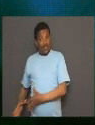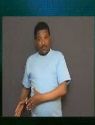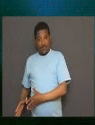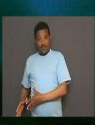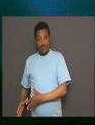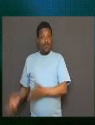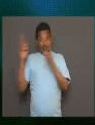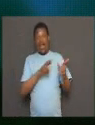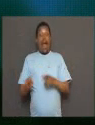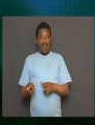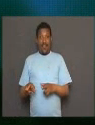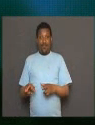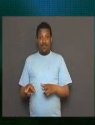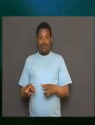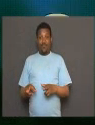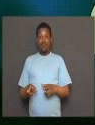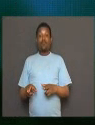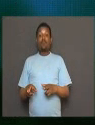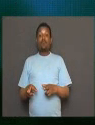Students, let's get ready.